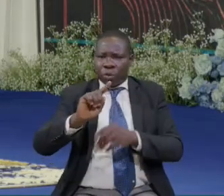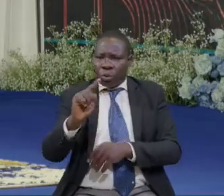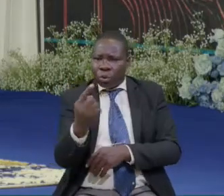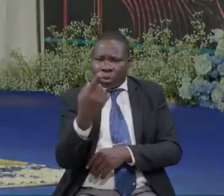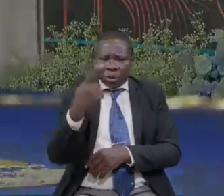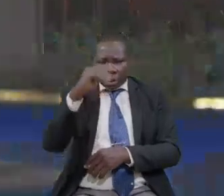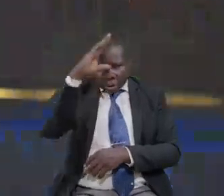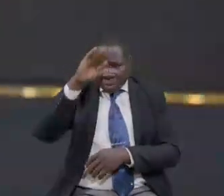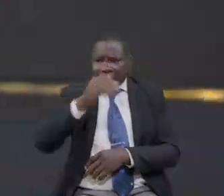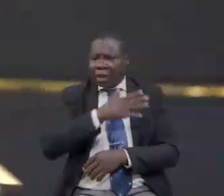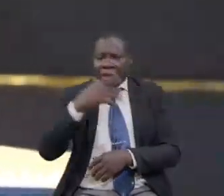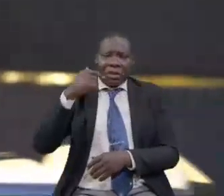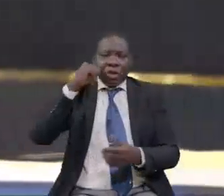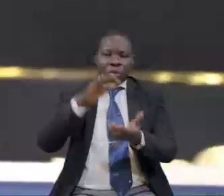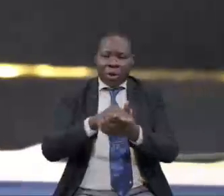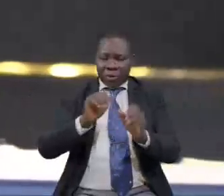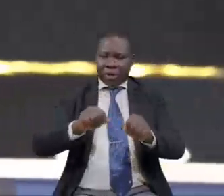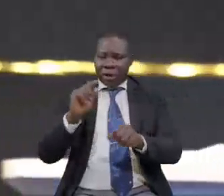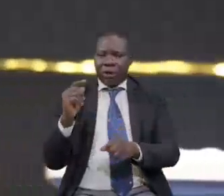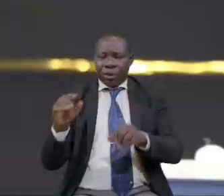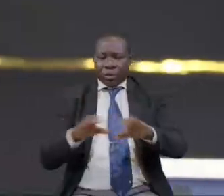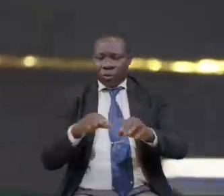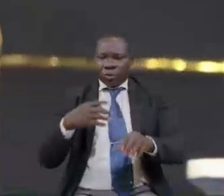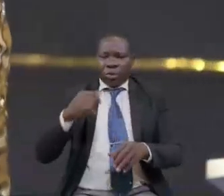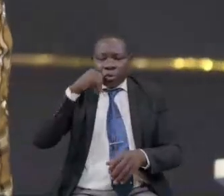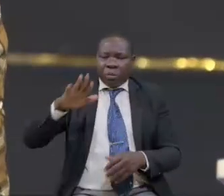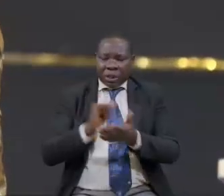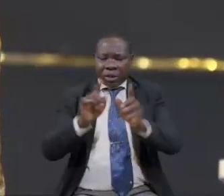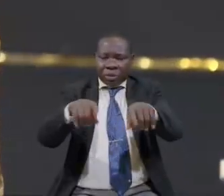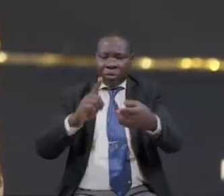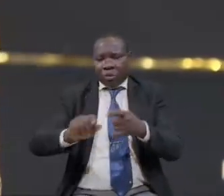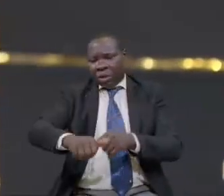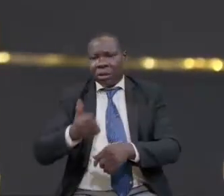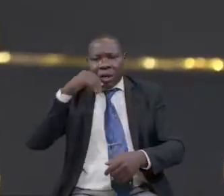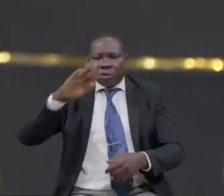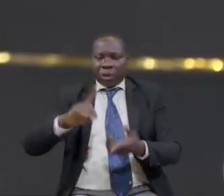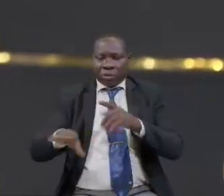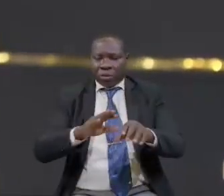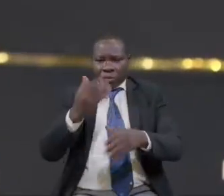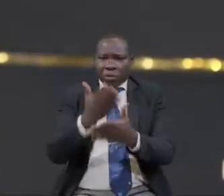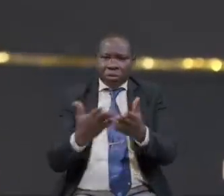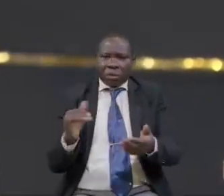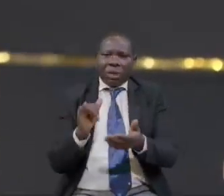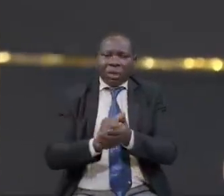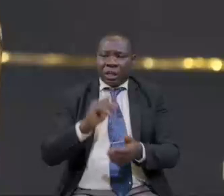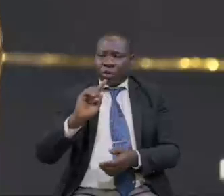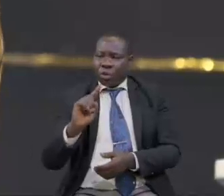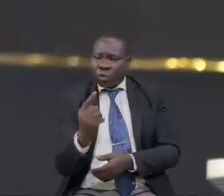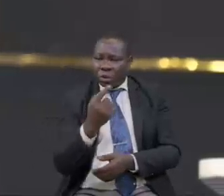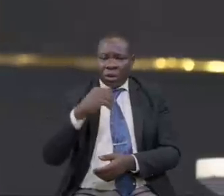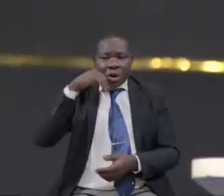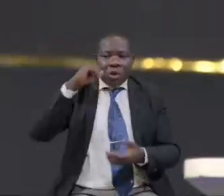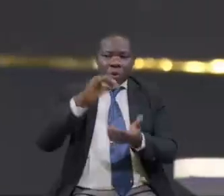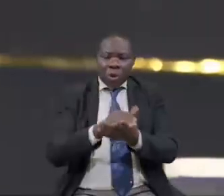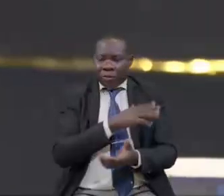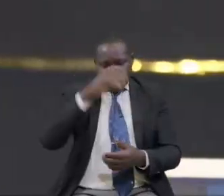The woman who goes to another woman to do something that only wife and husband should